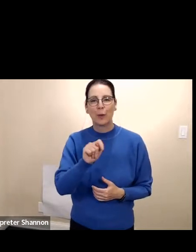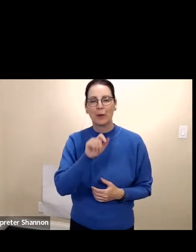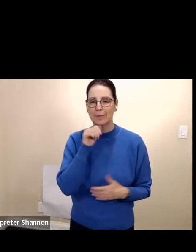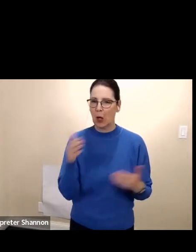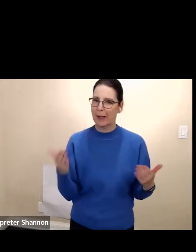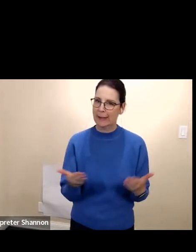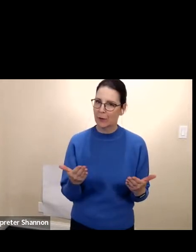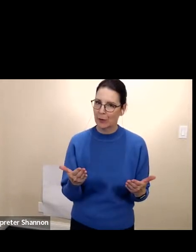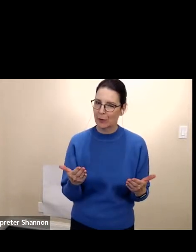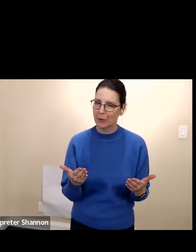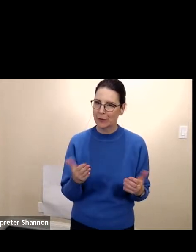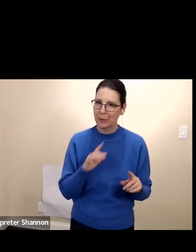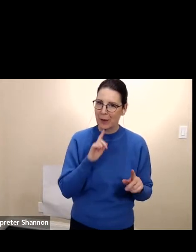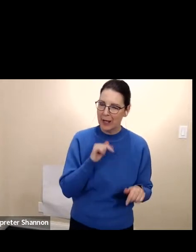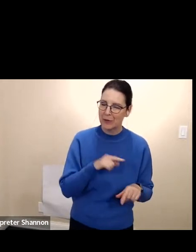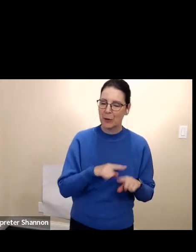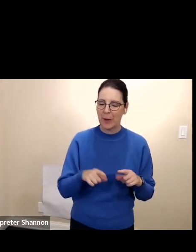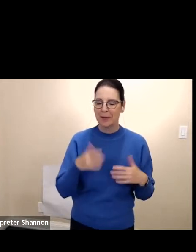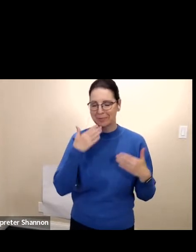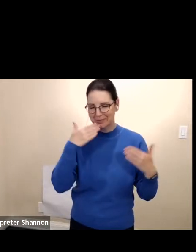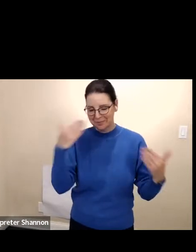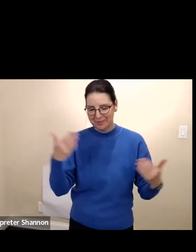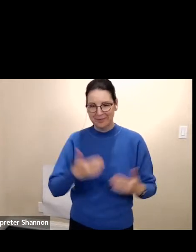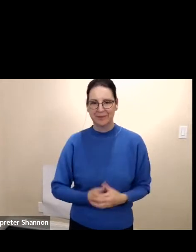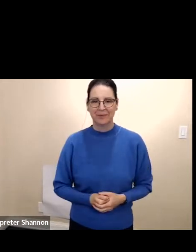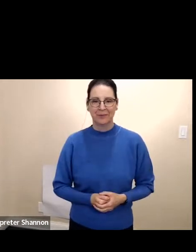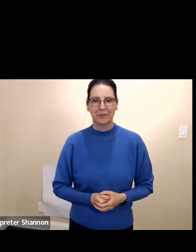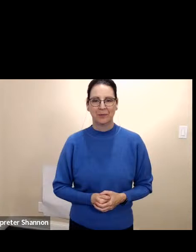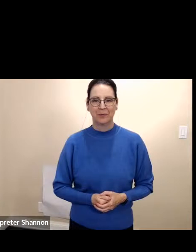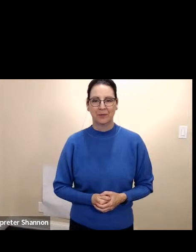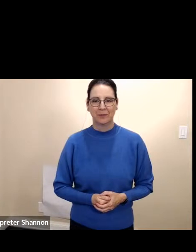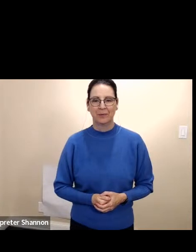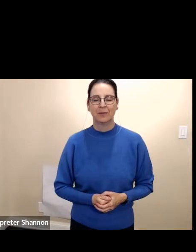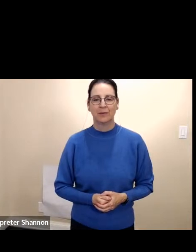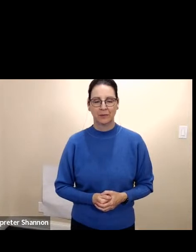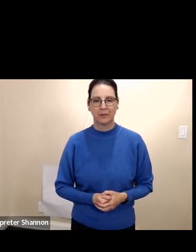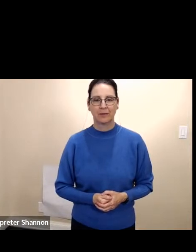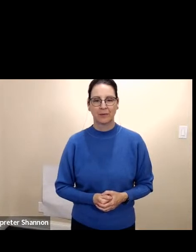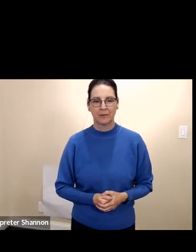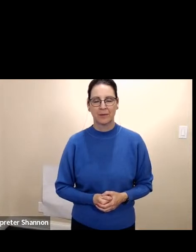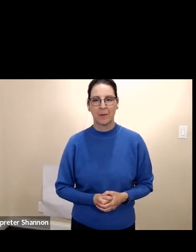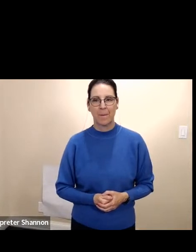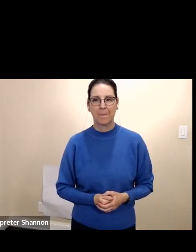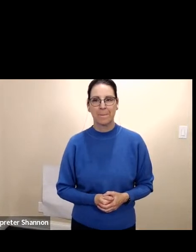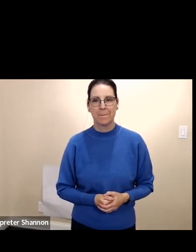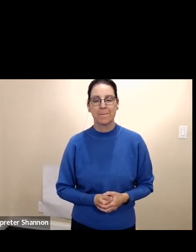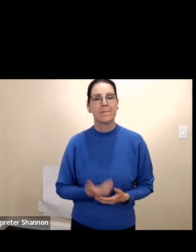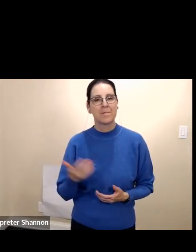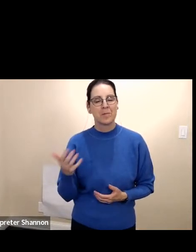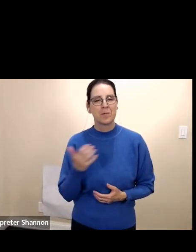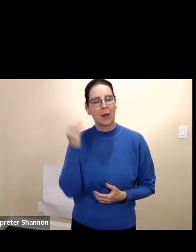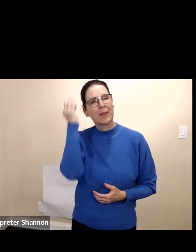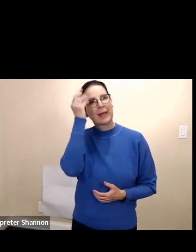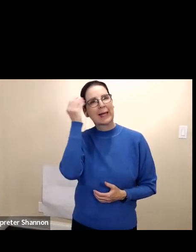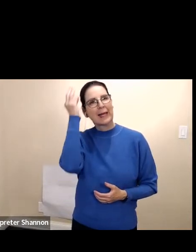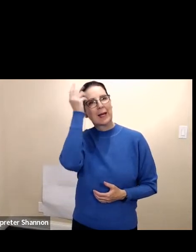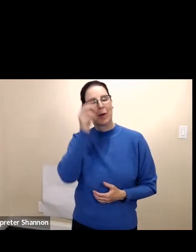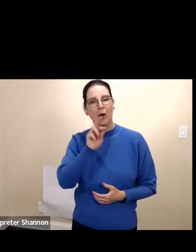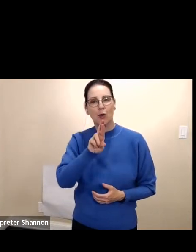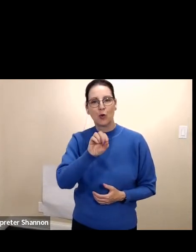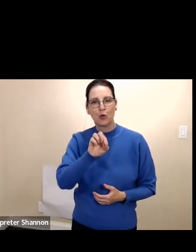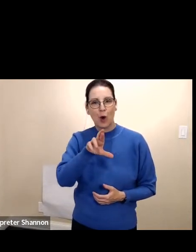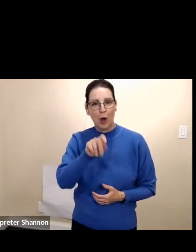but um I just in uh reflecting on Robert's talk I wanted to